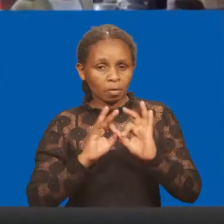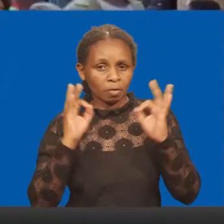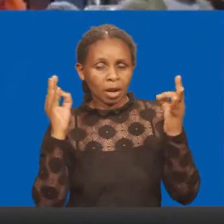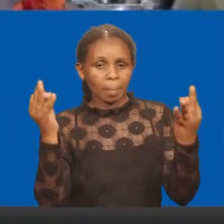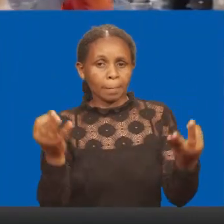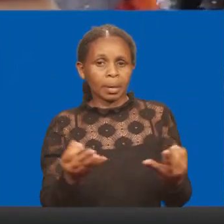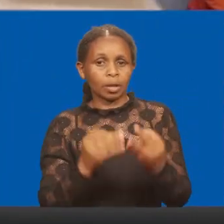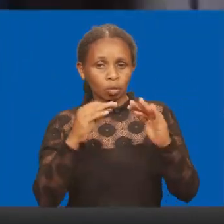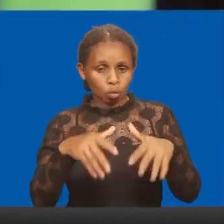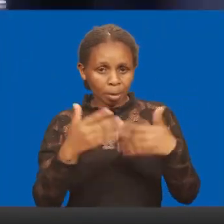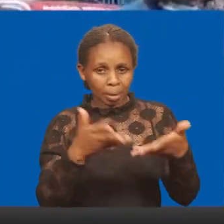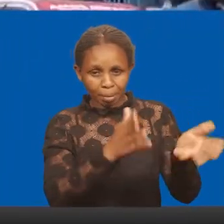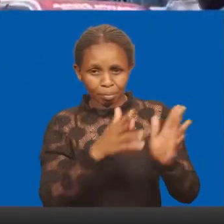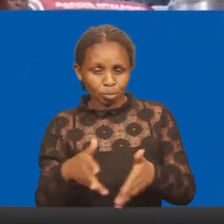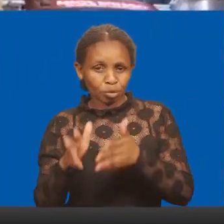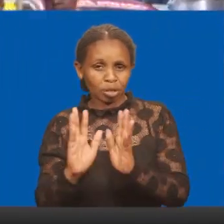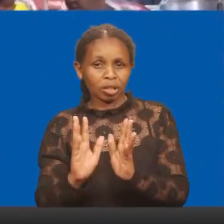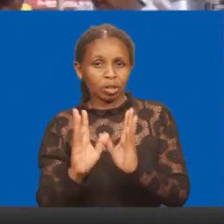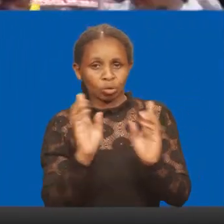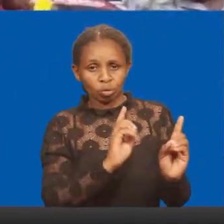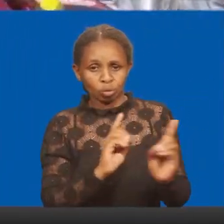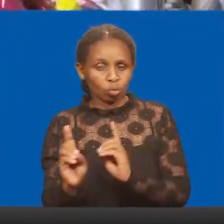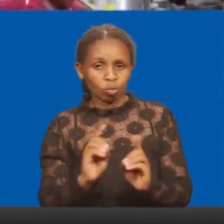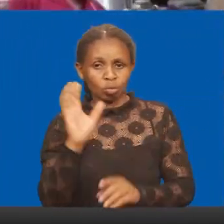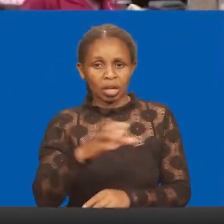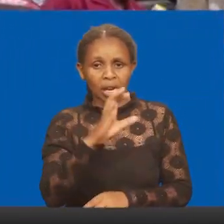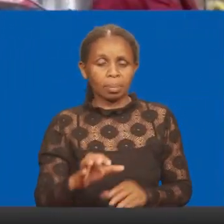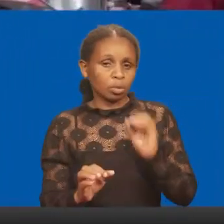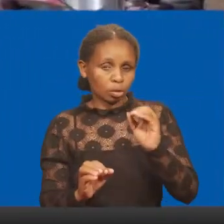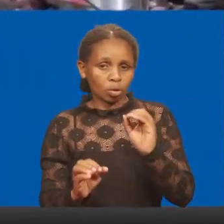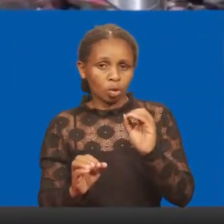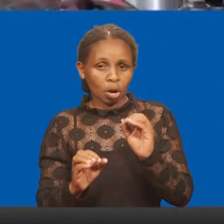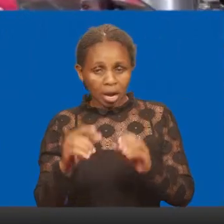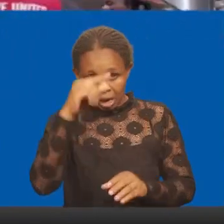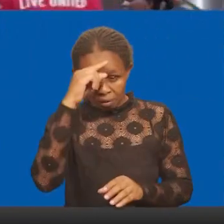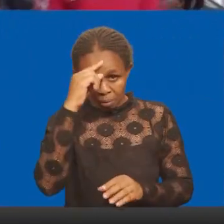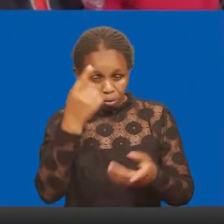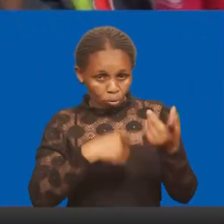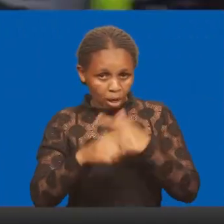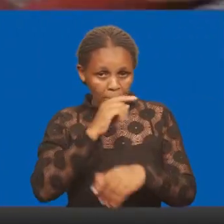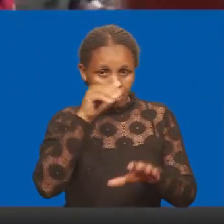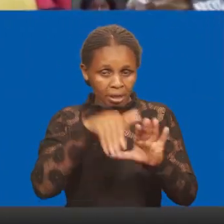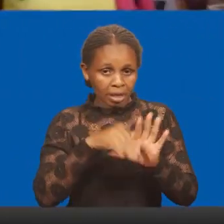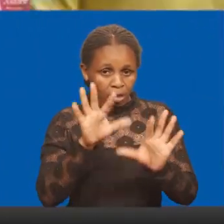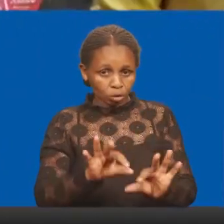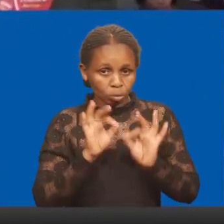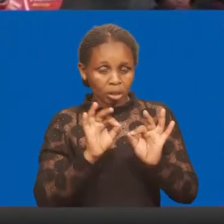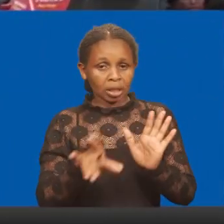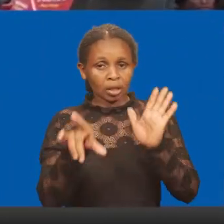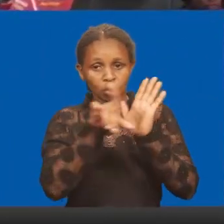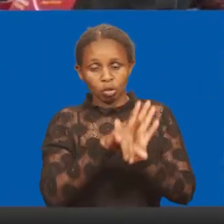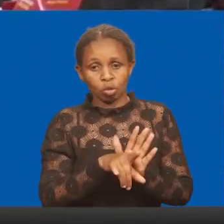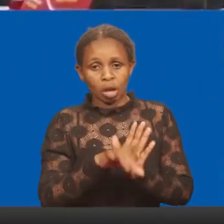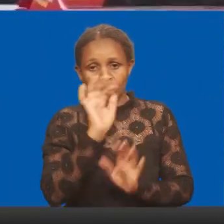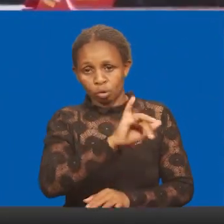ni kama jamii kutowapa nafasi watu walio na nia ya kutenda unyama. Serikali pia kuingilia kati na kuchukua hatua